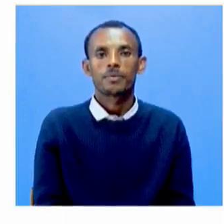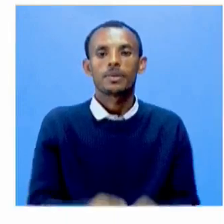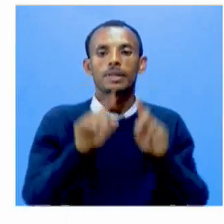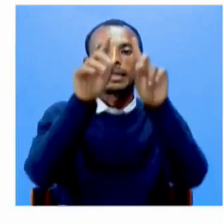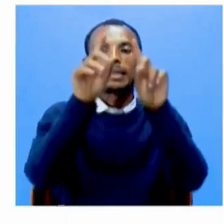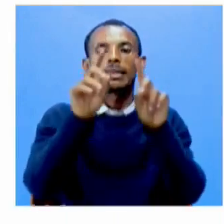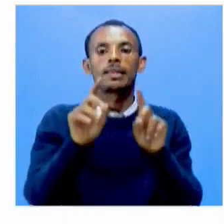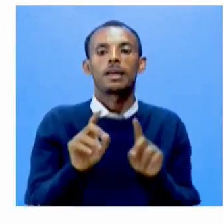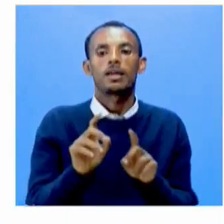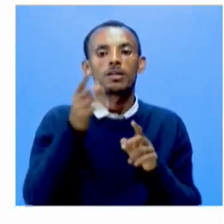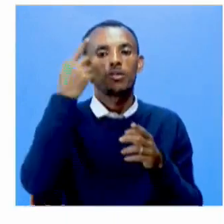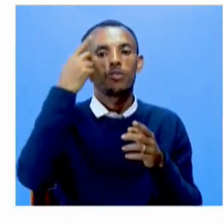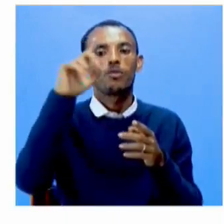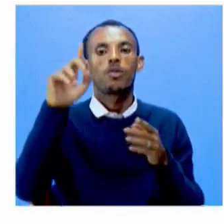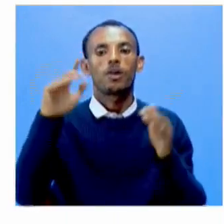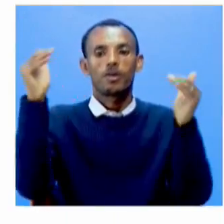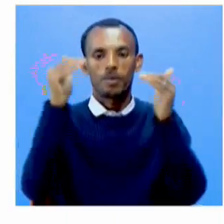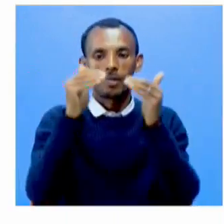congruency